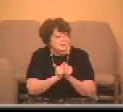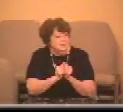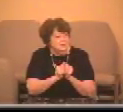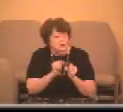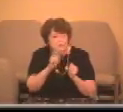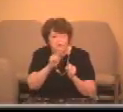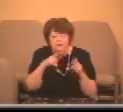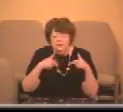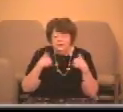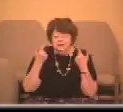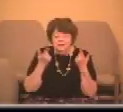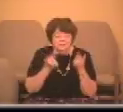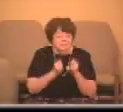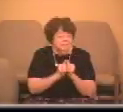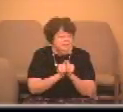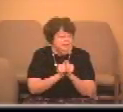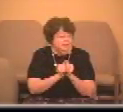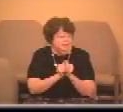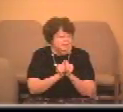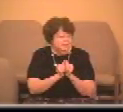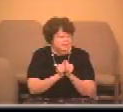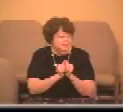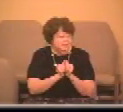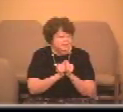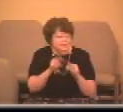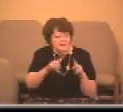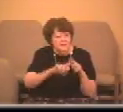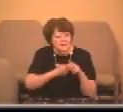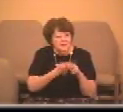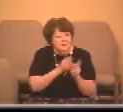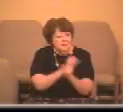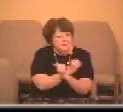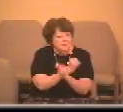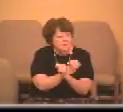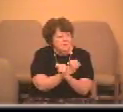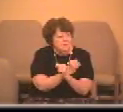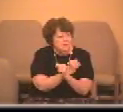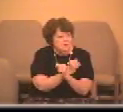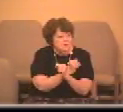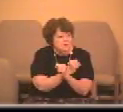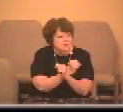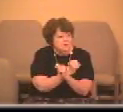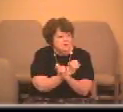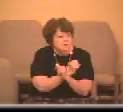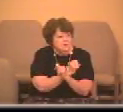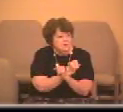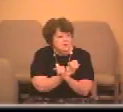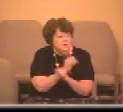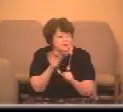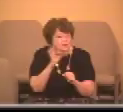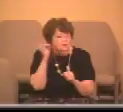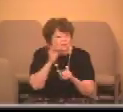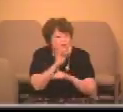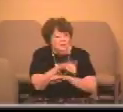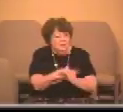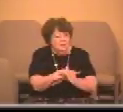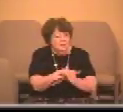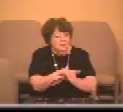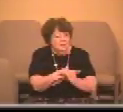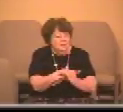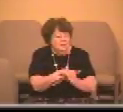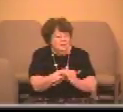where his place is, and they begin to work at about evening on Fridays, and they work straight